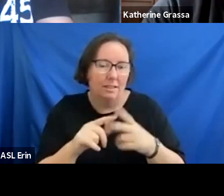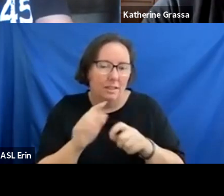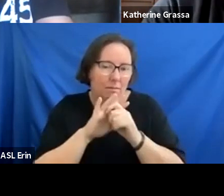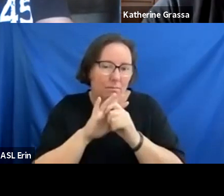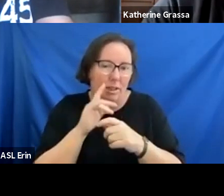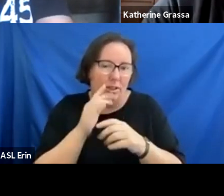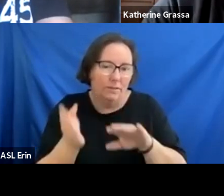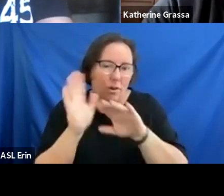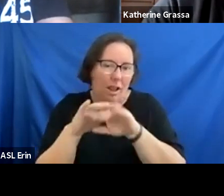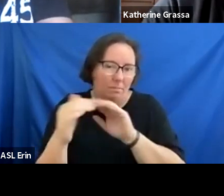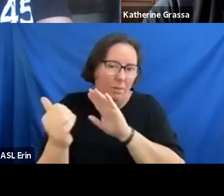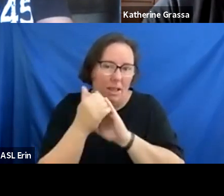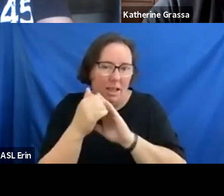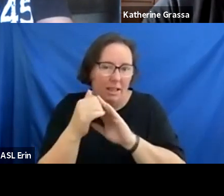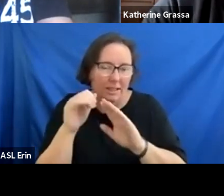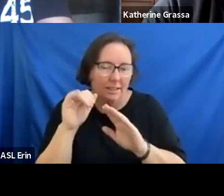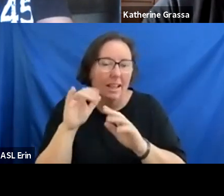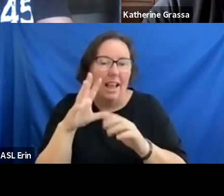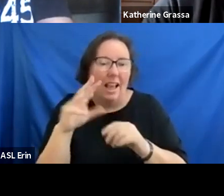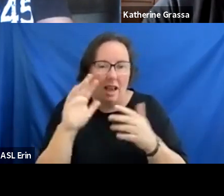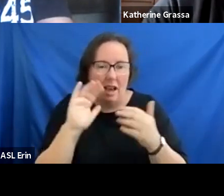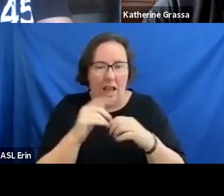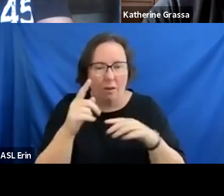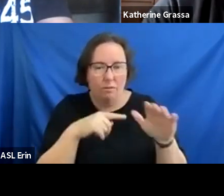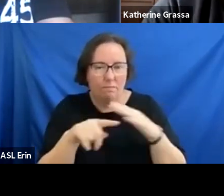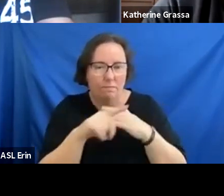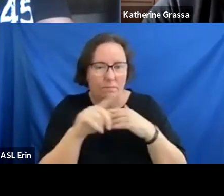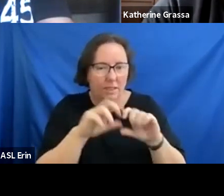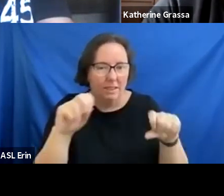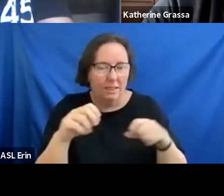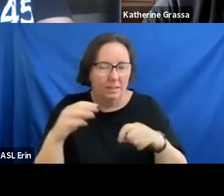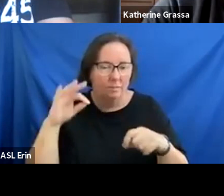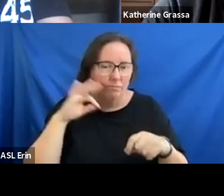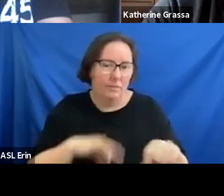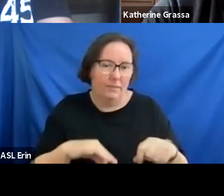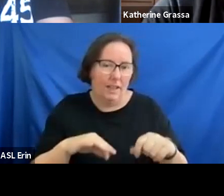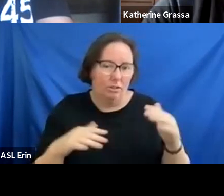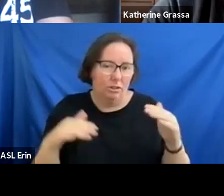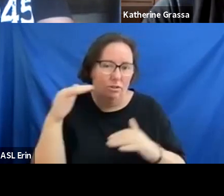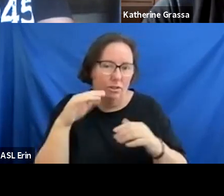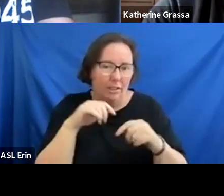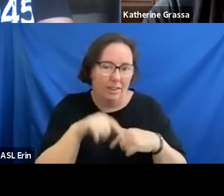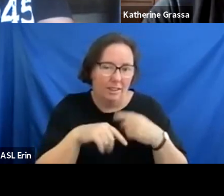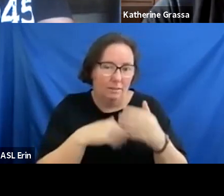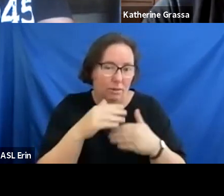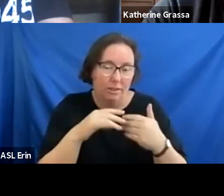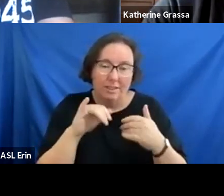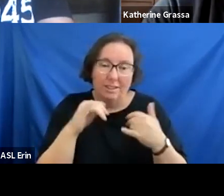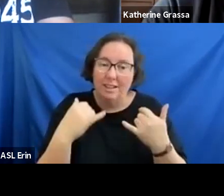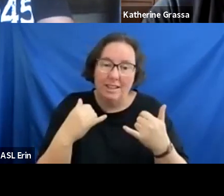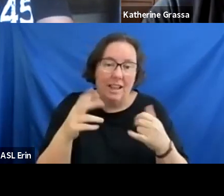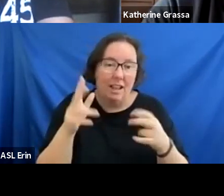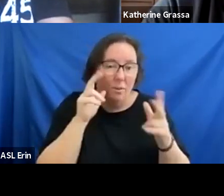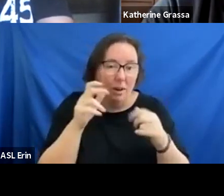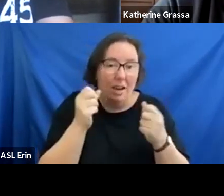even the general awareness of how to navigate the system have given select families an advantage in this process. And that is why we now hear about how many